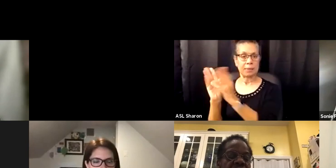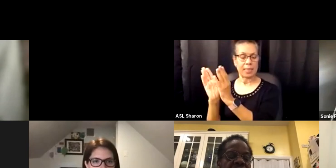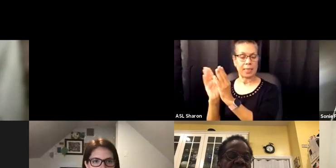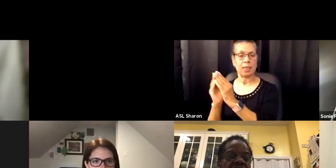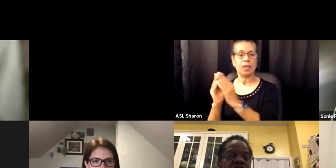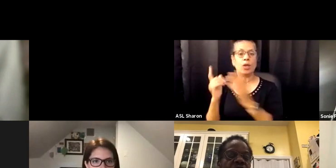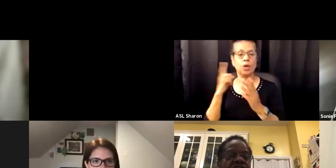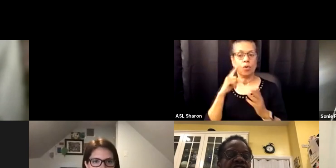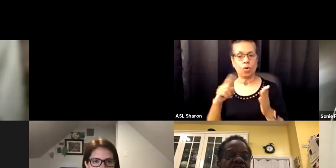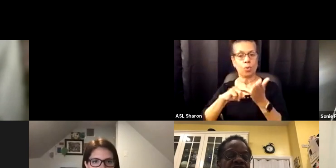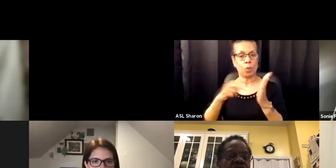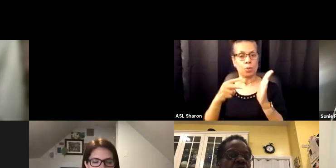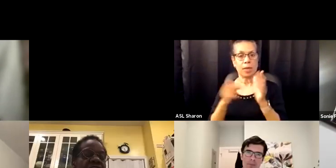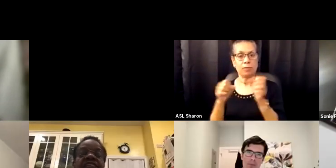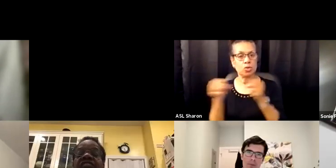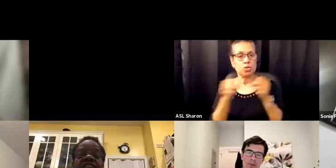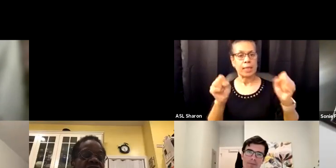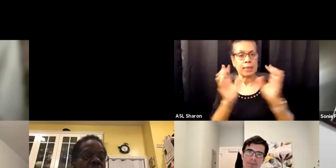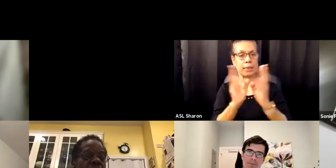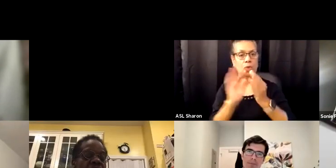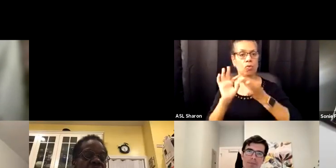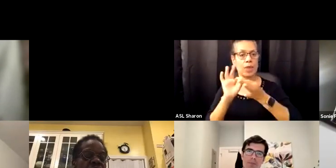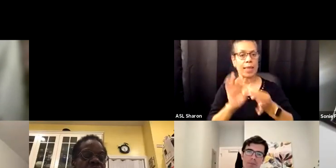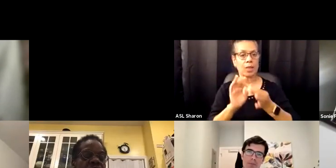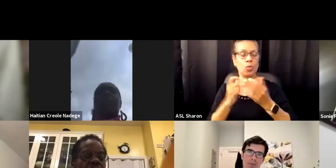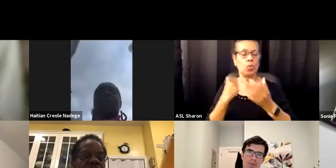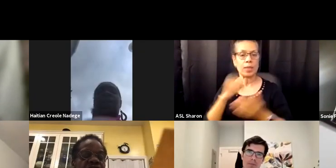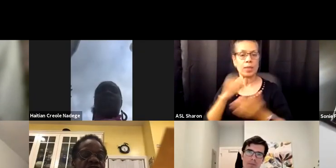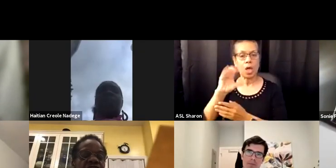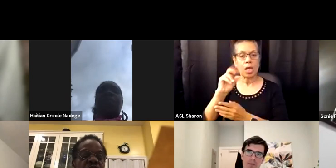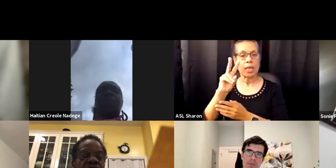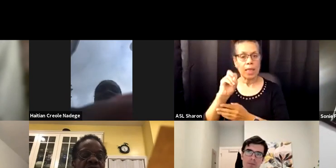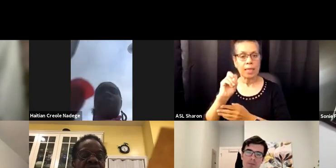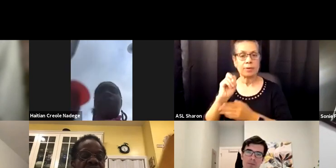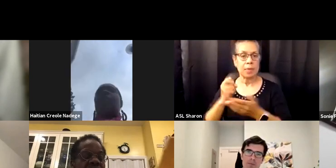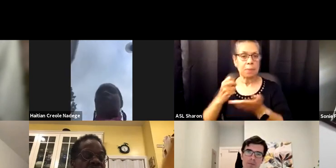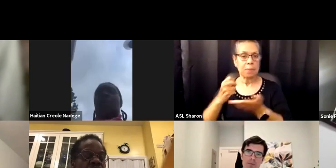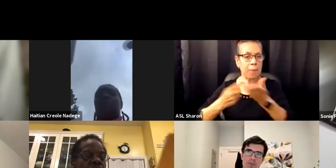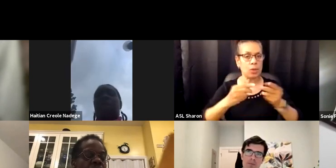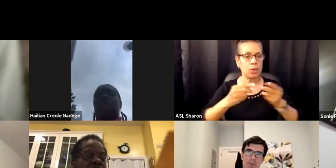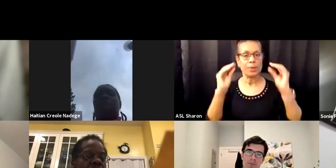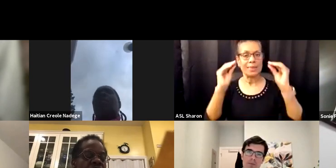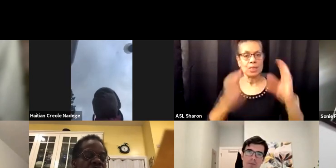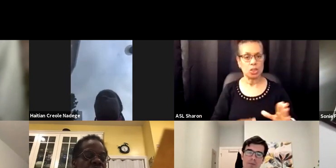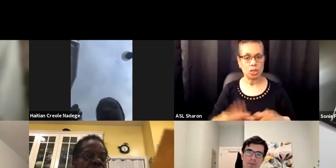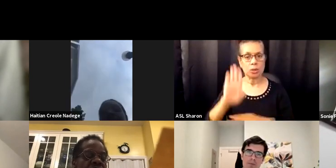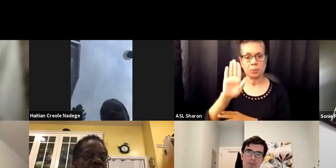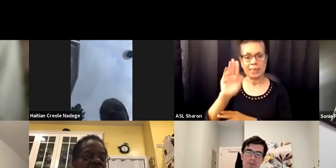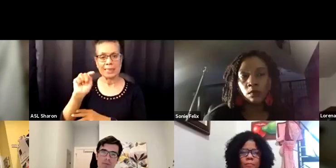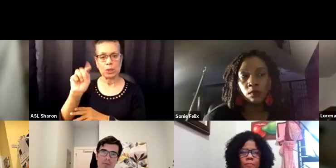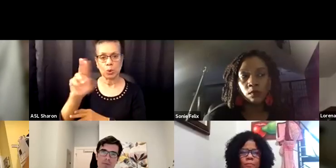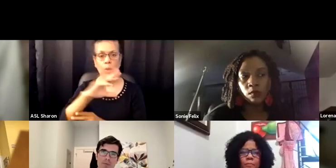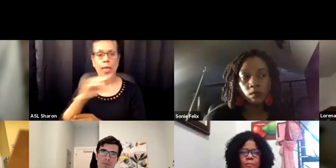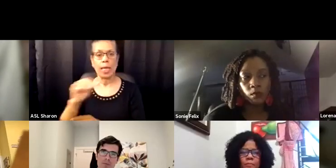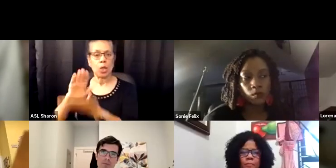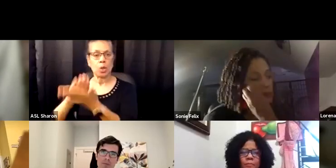conducting a strategy session related to collective bargaining with the boston teachers union and our school bus drivers union